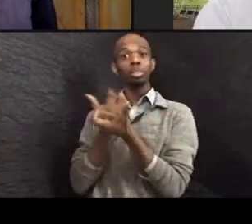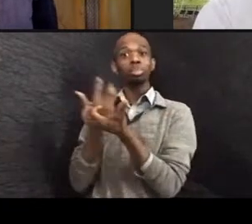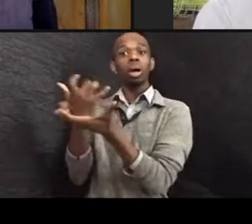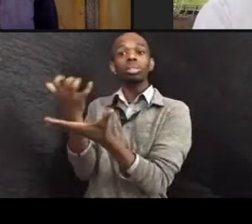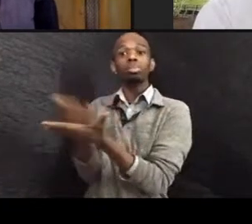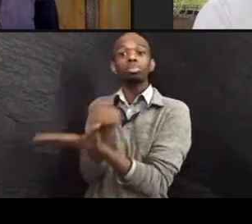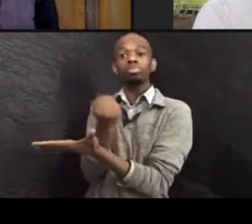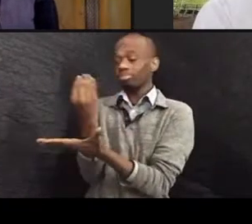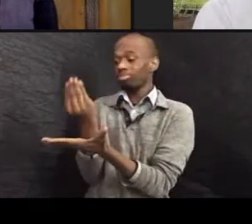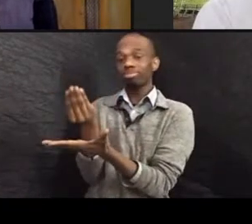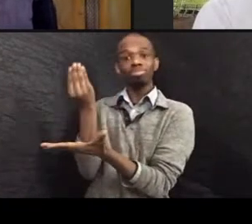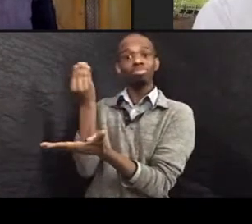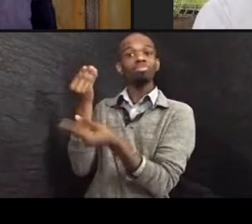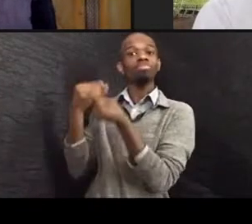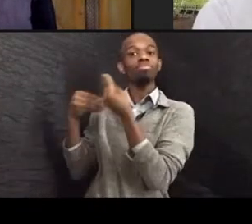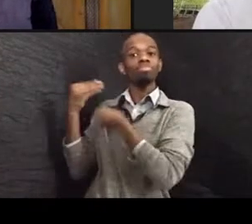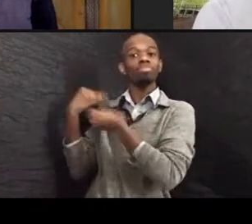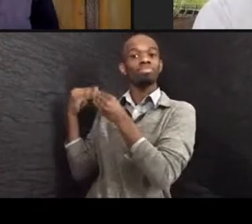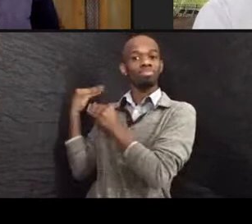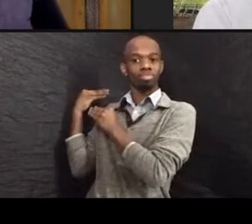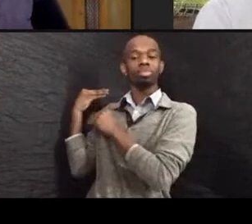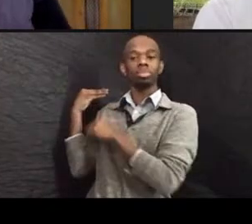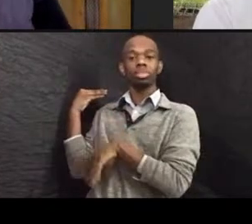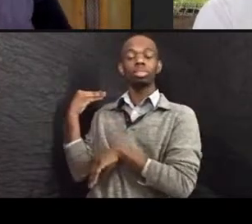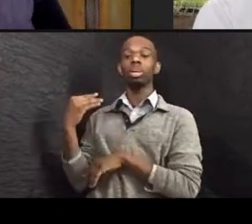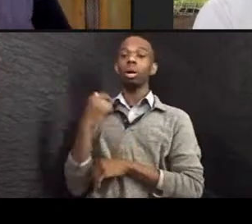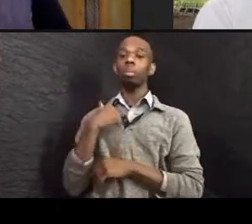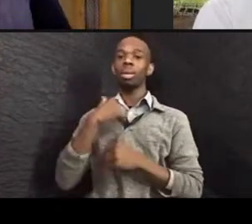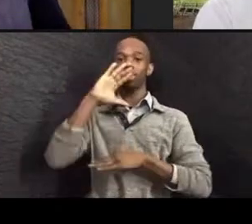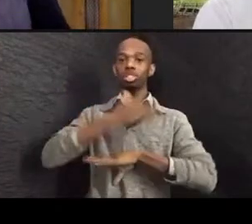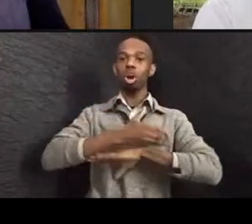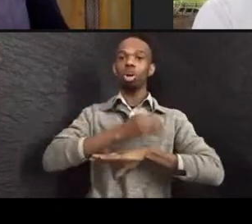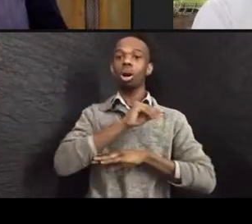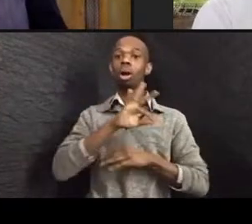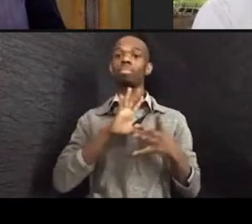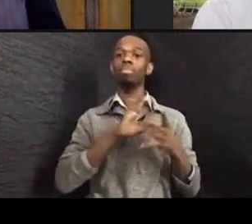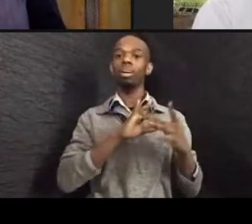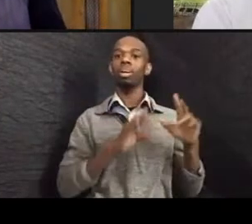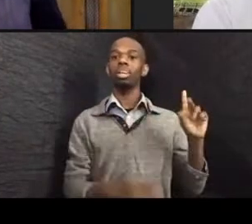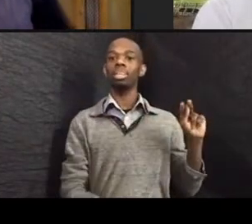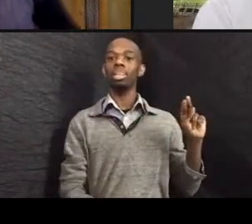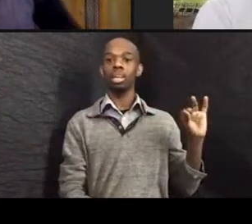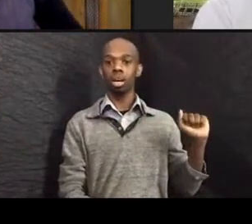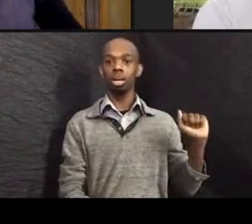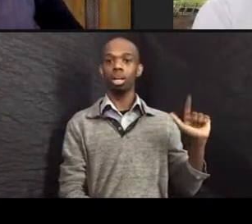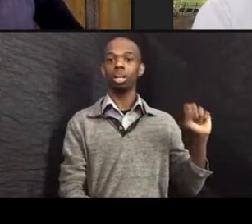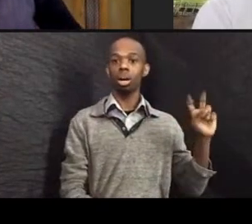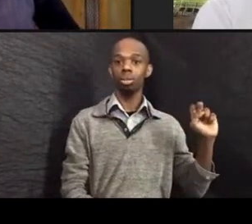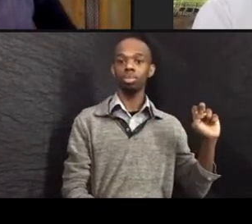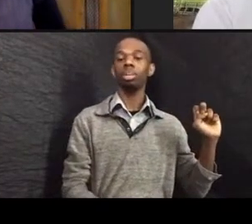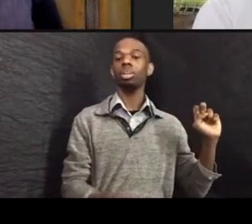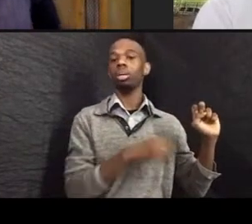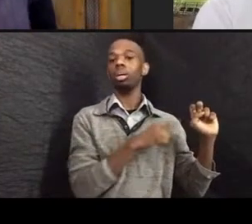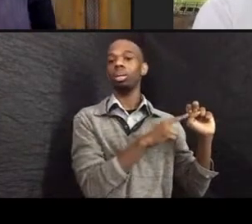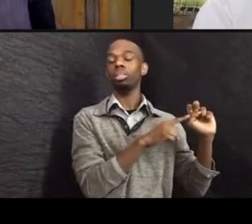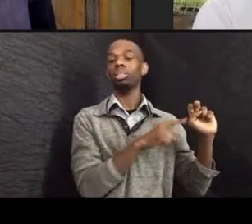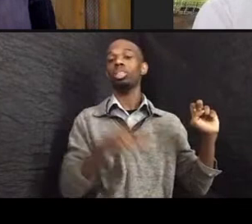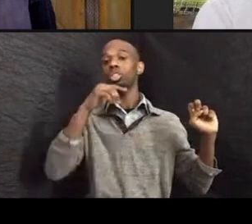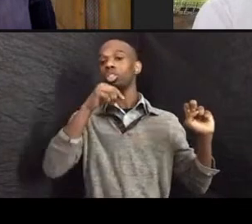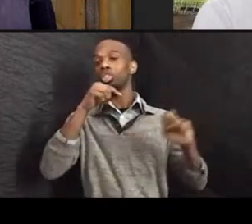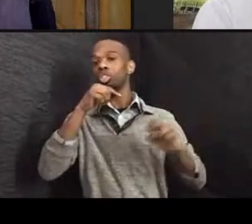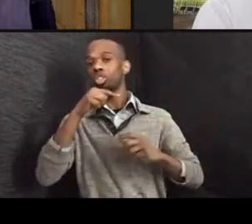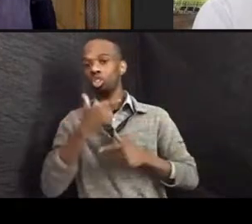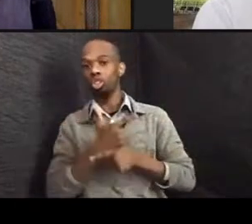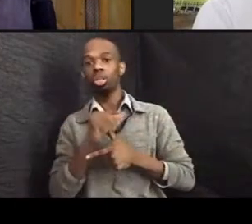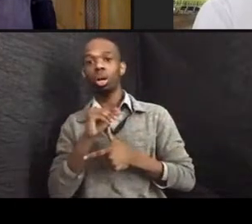here. I am the daughter of Nia Love and Antoine Roni, sister of Kojo Roni, Zipporah Roni, and Takazi